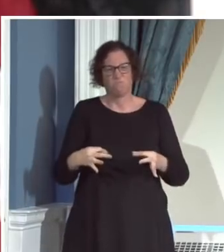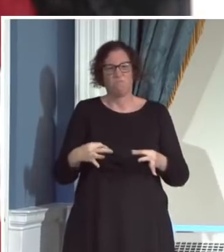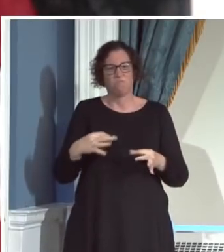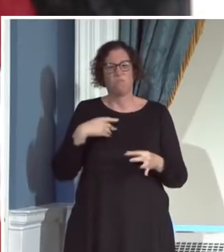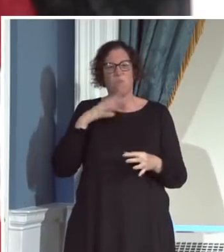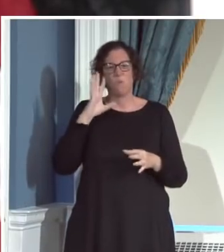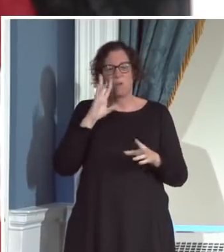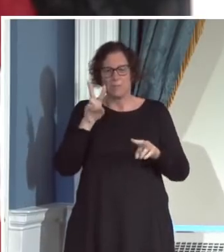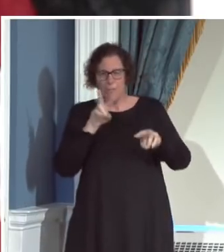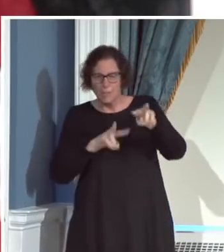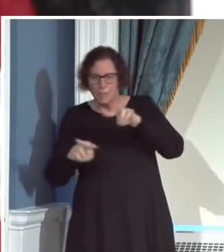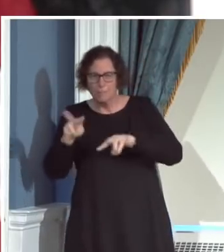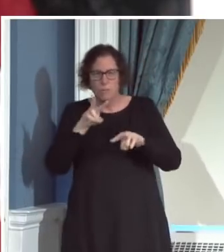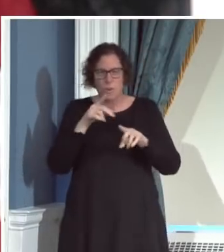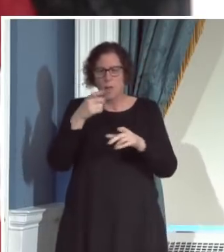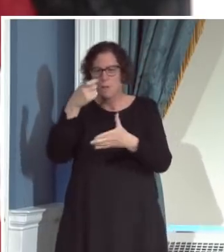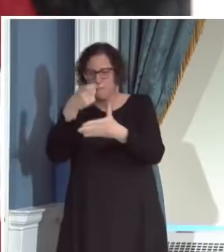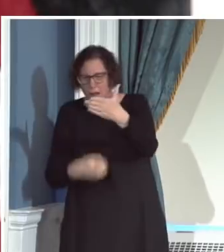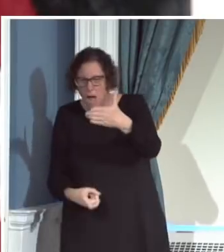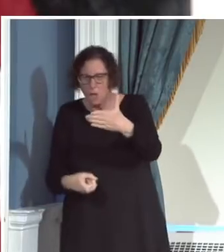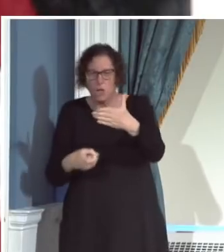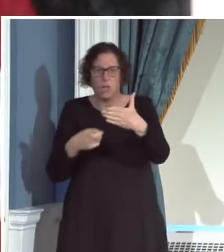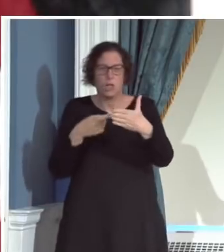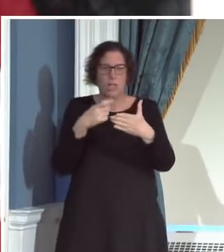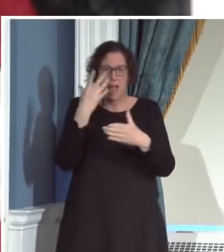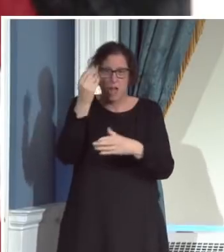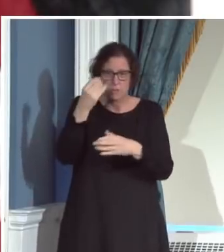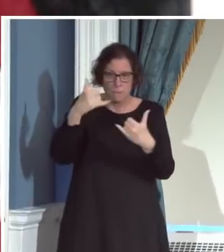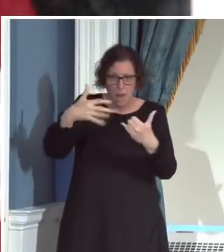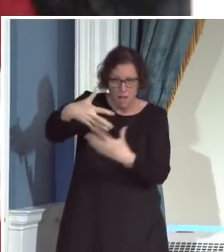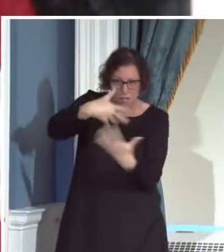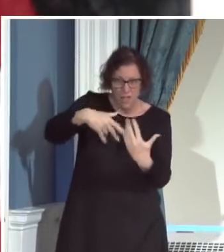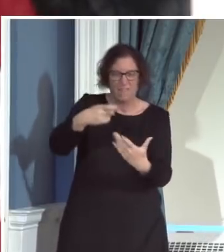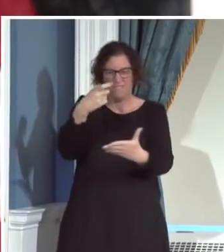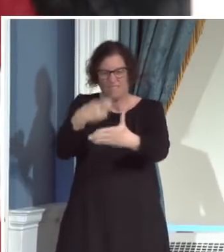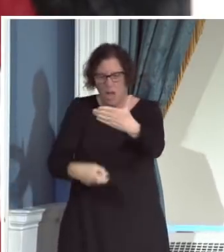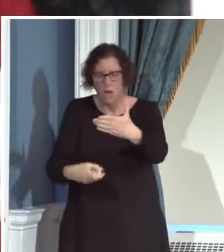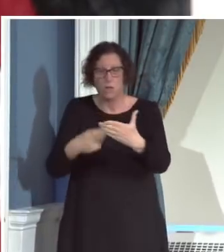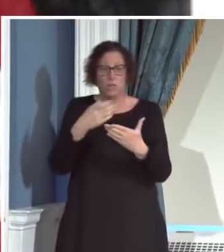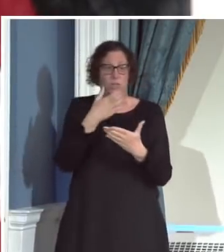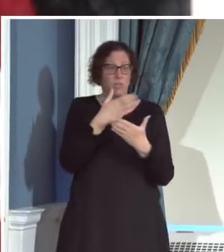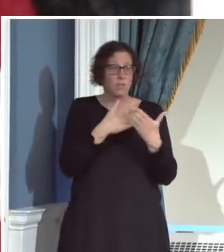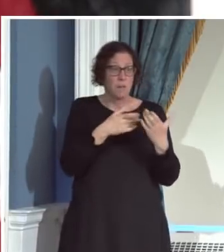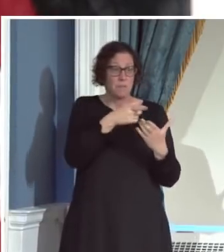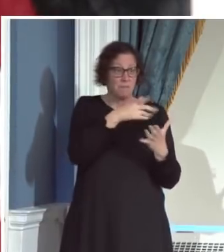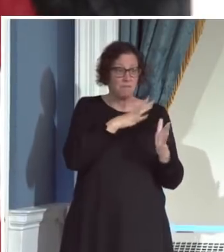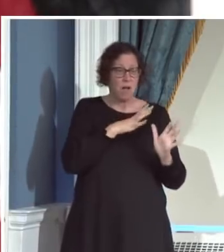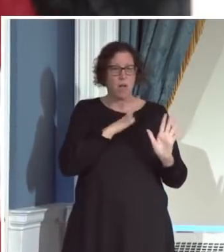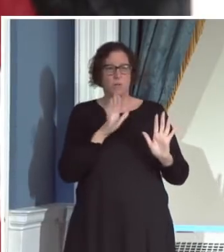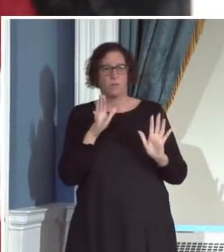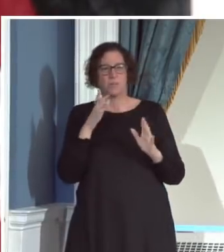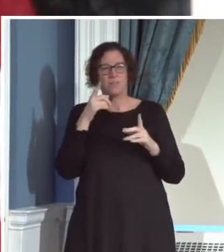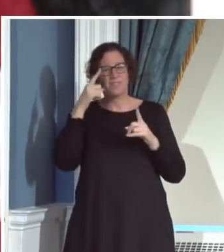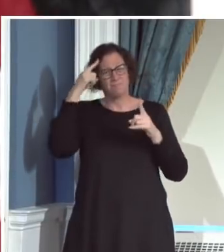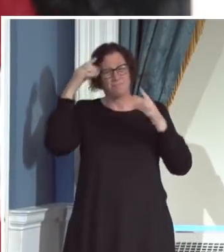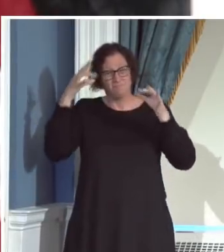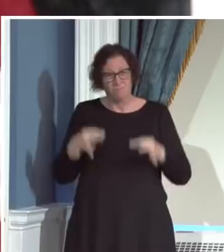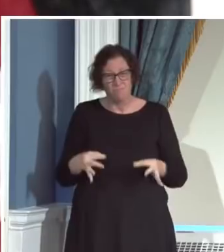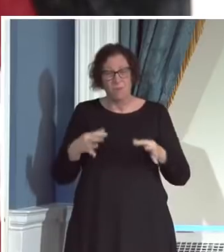up enforcement. Yesterday we announced there were particular playgrounds that needed to be closed. Previously, we had started to take down basketball